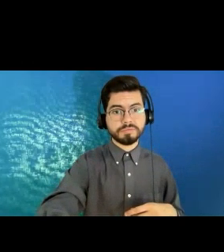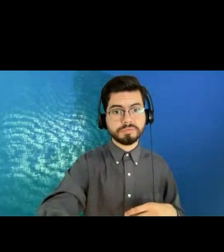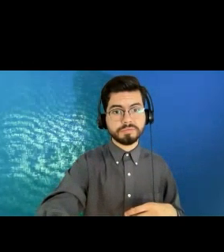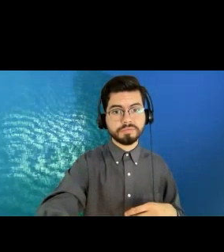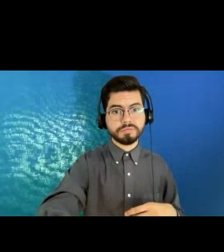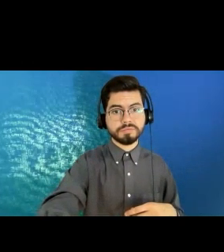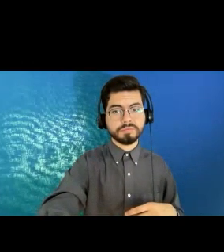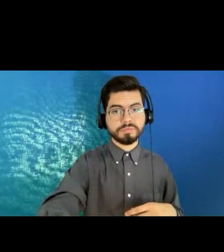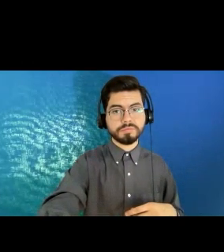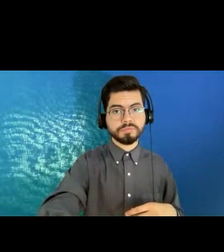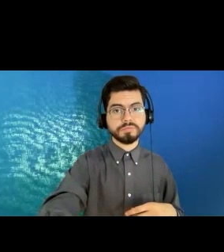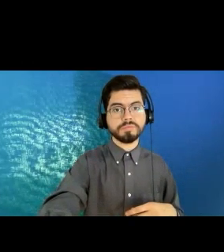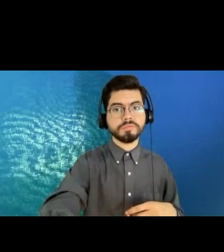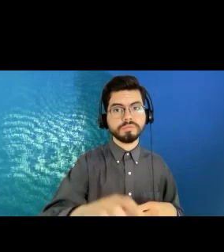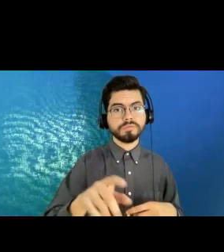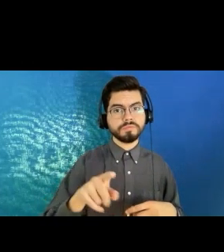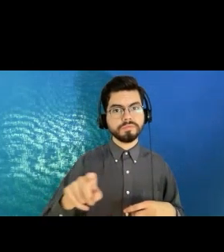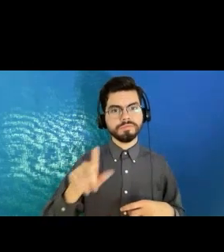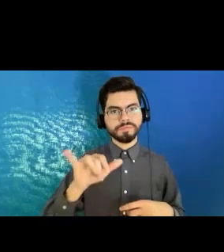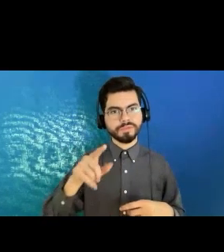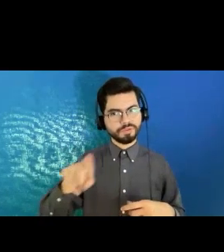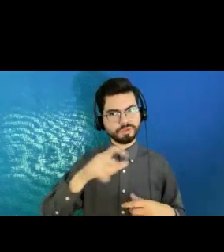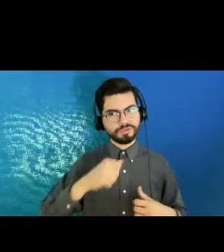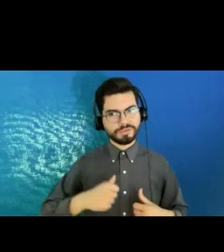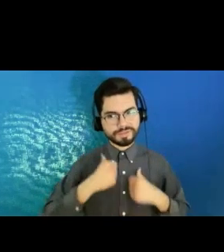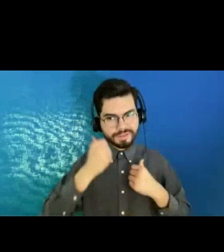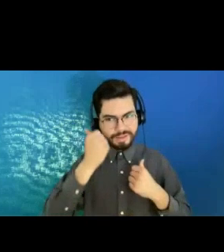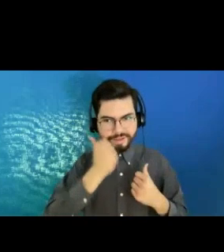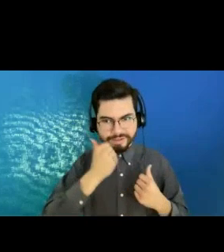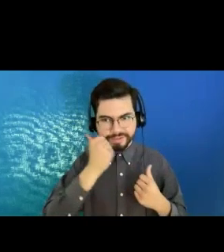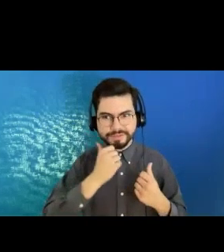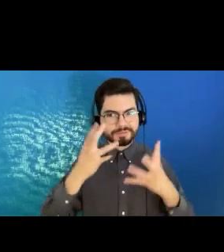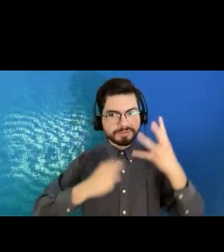You guys, you live this, right? I don't need to show you these pictures.